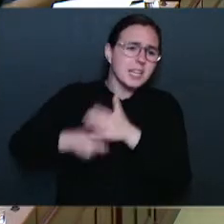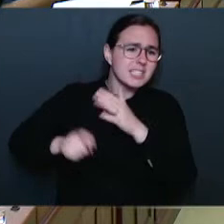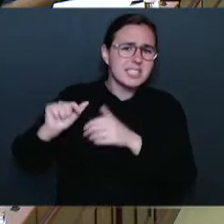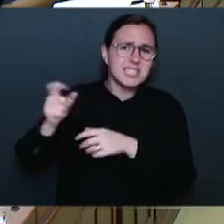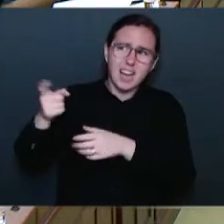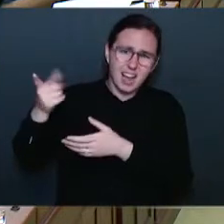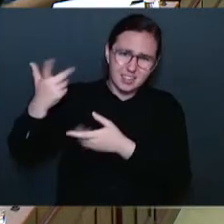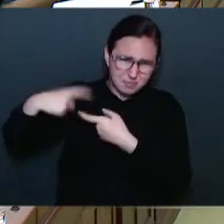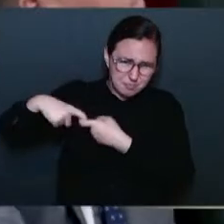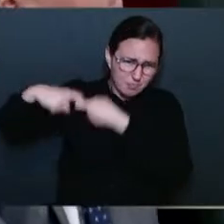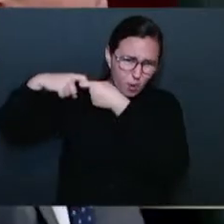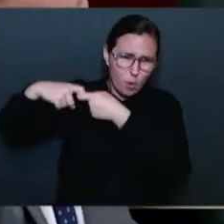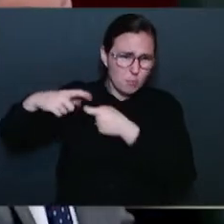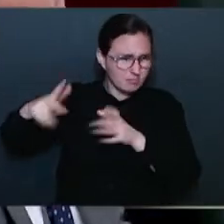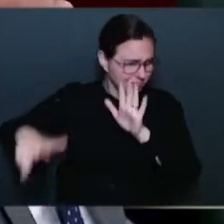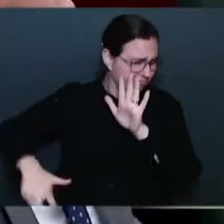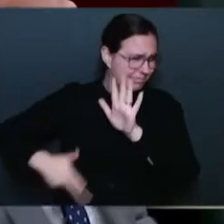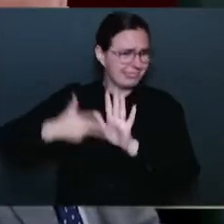foreign